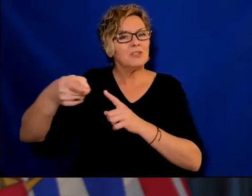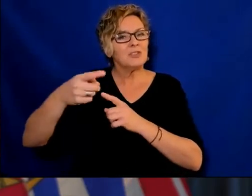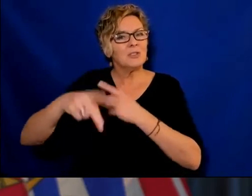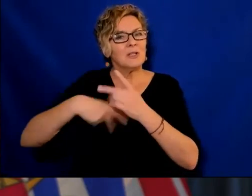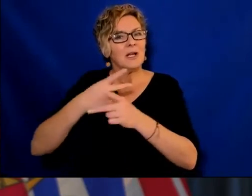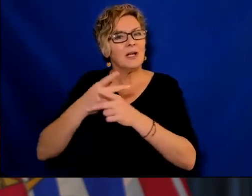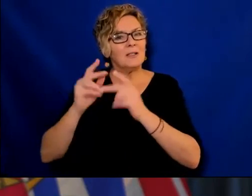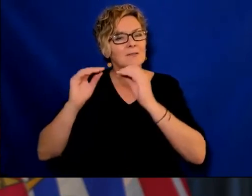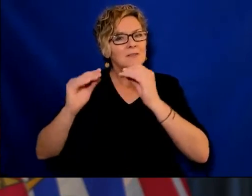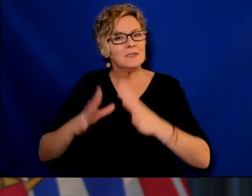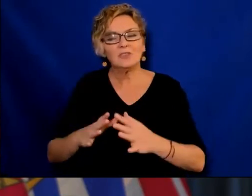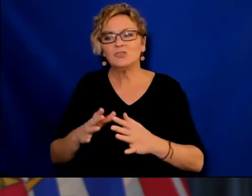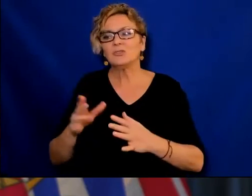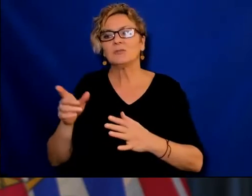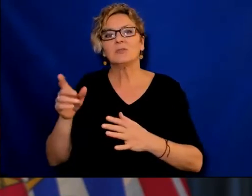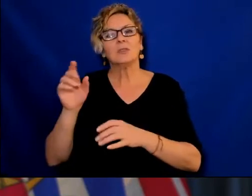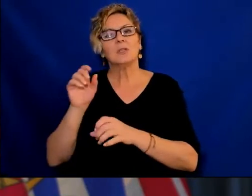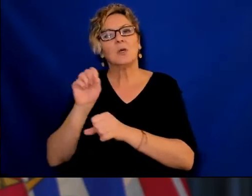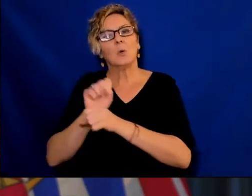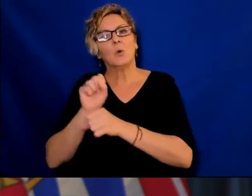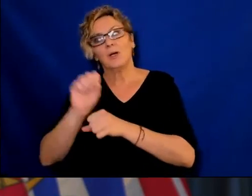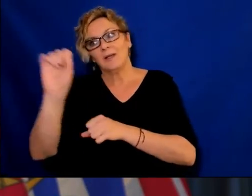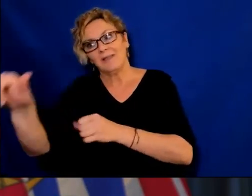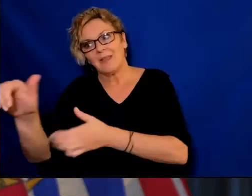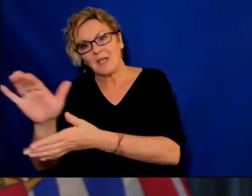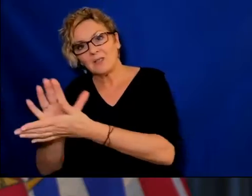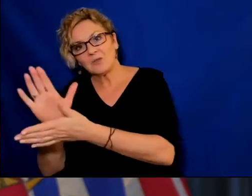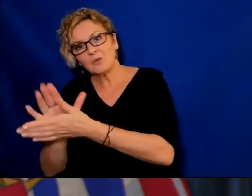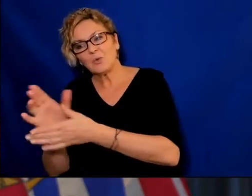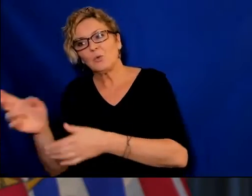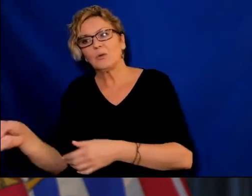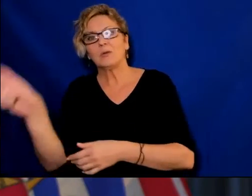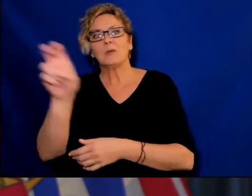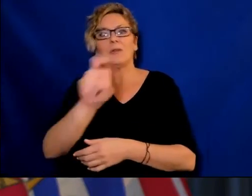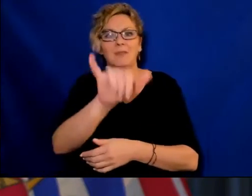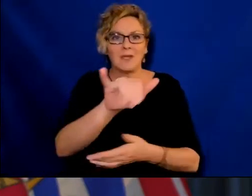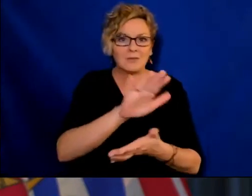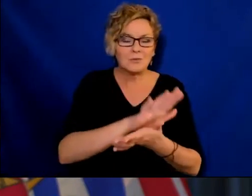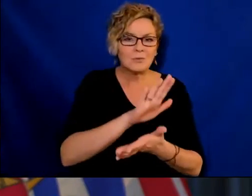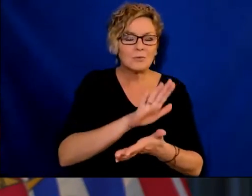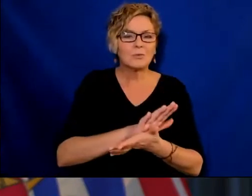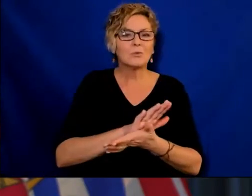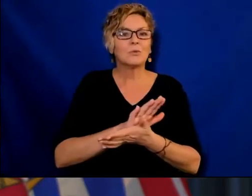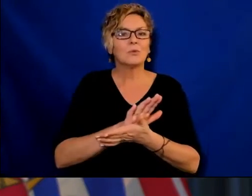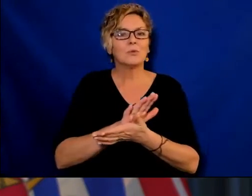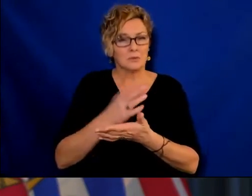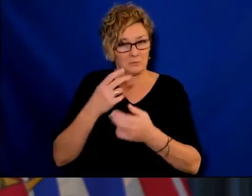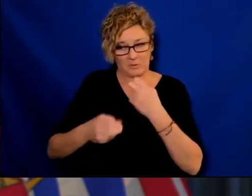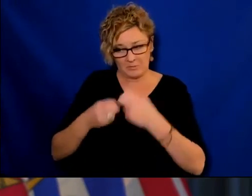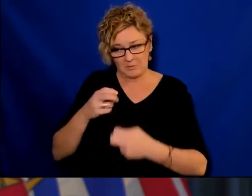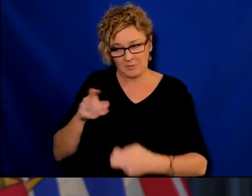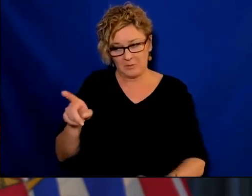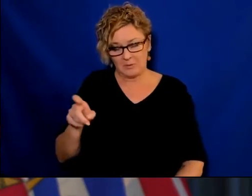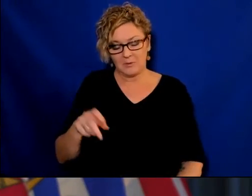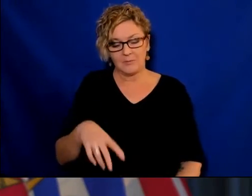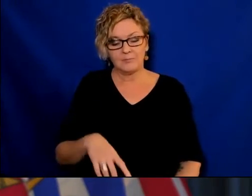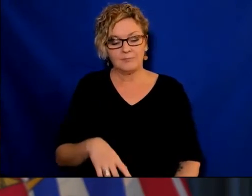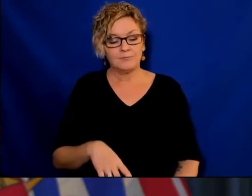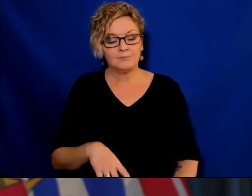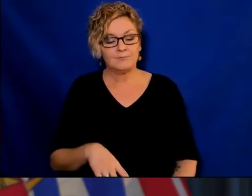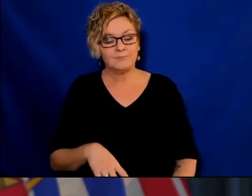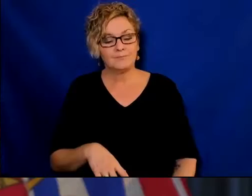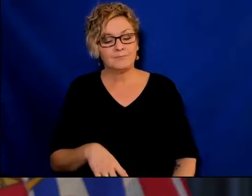thoughts and wishes to the teacher in question. I don't know the details of who was exposed to whom. I know